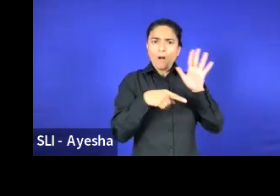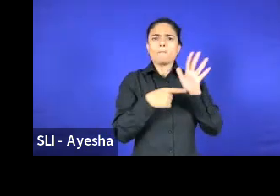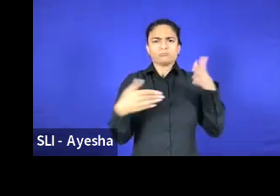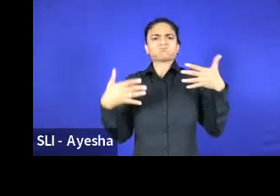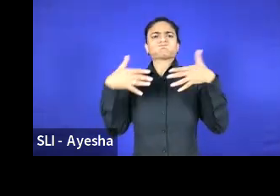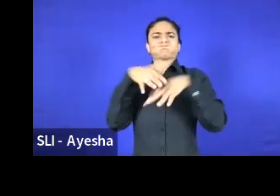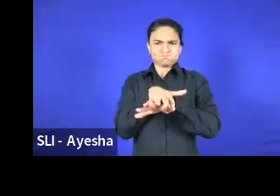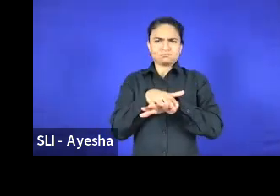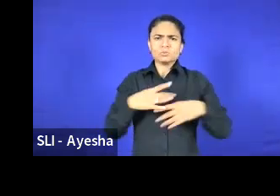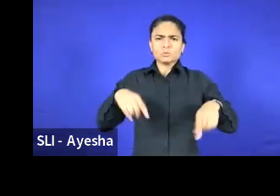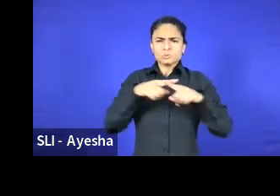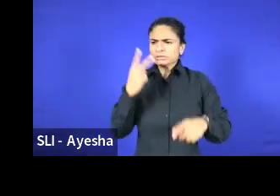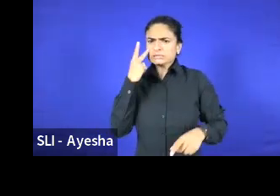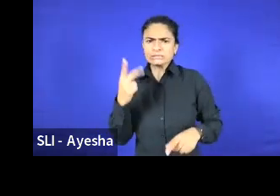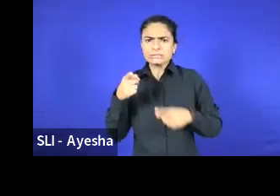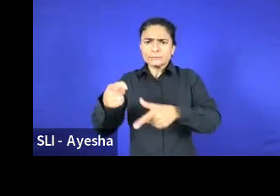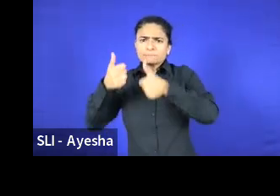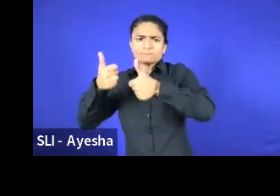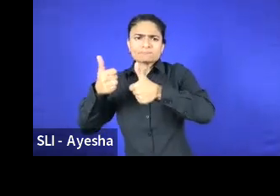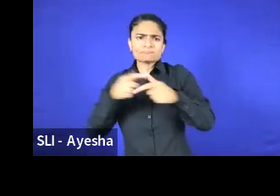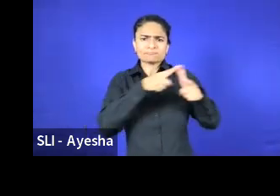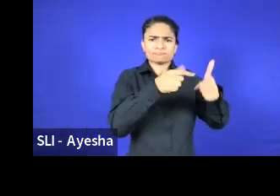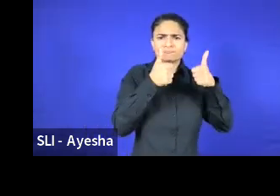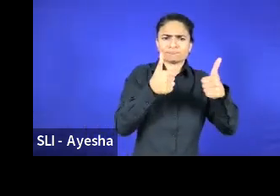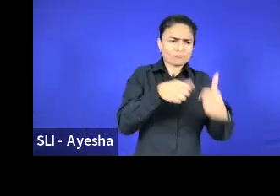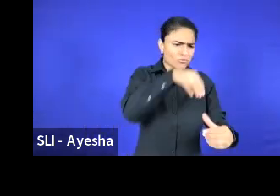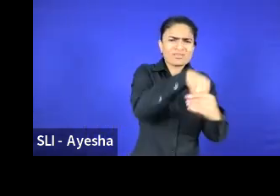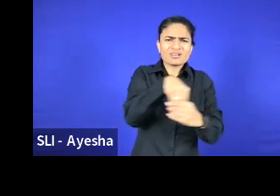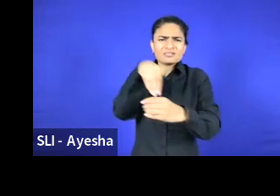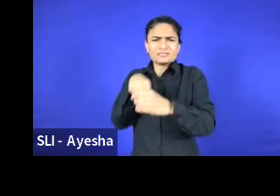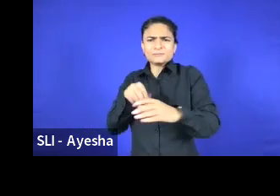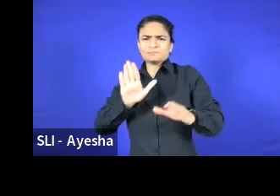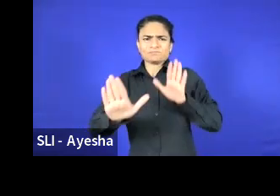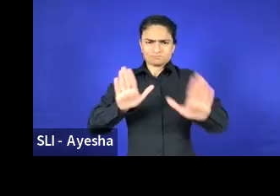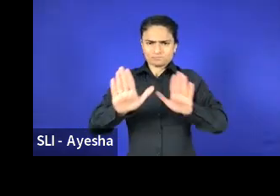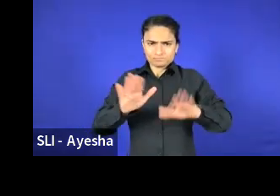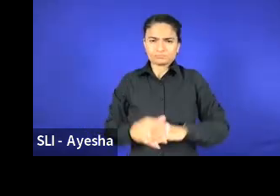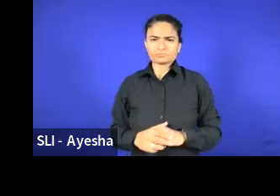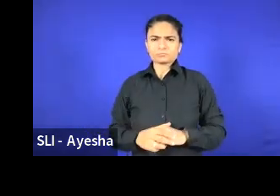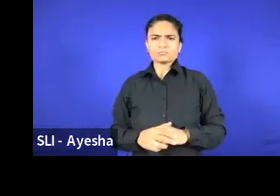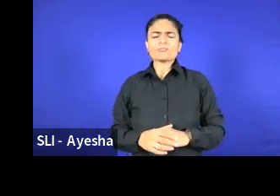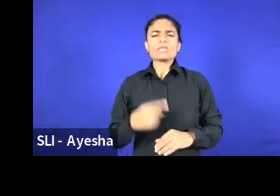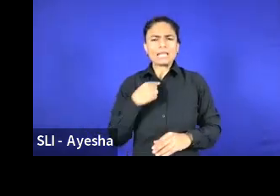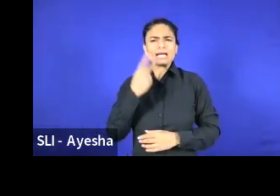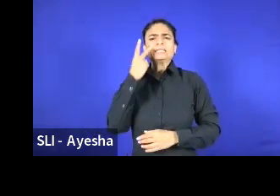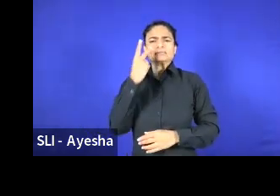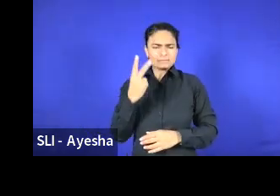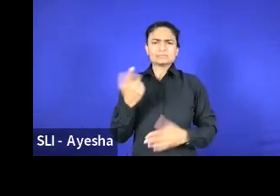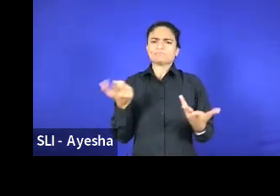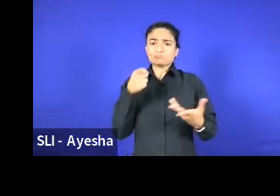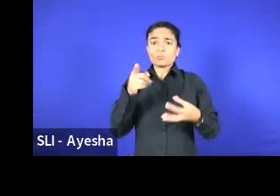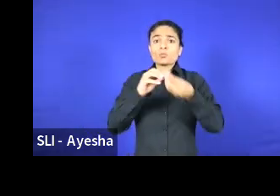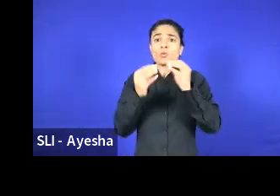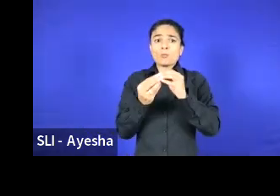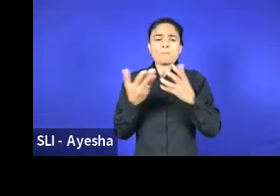disability assessment, which is the collection of the information about the person's situation, the disability determination, which is the